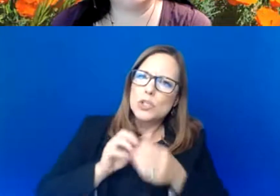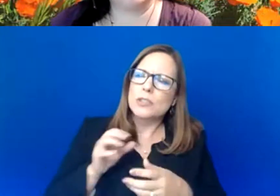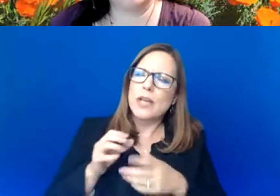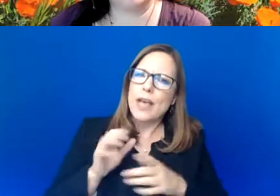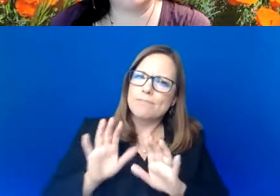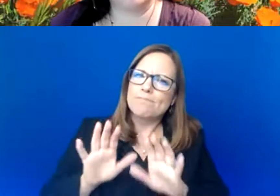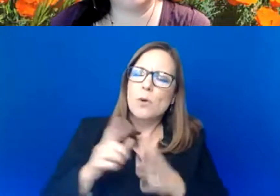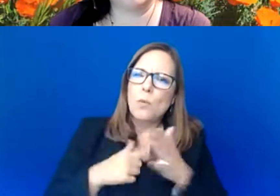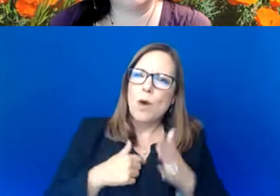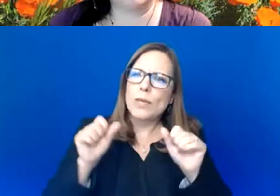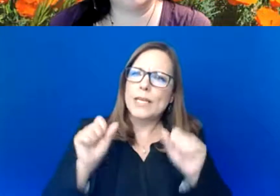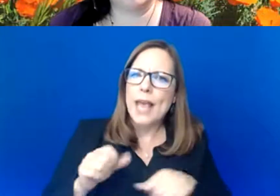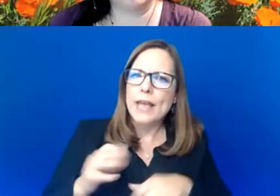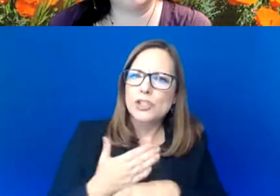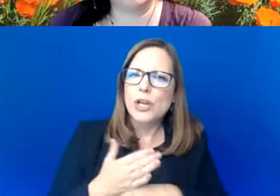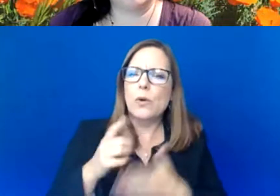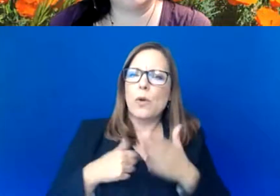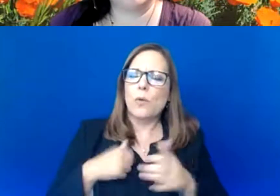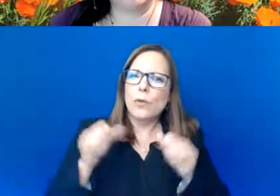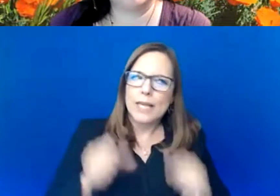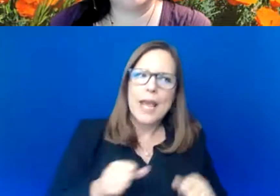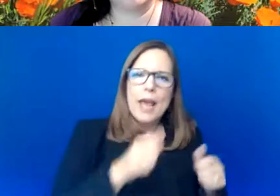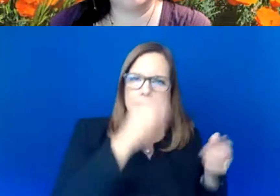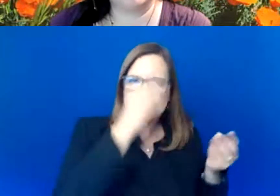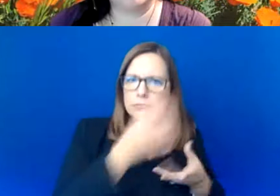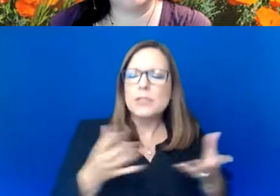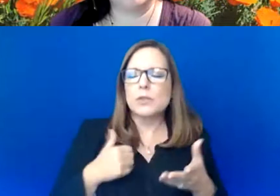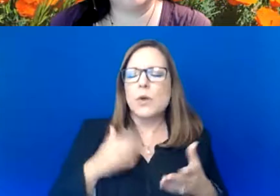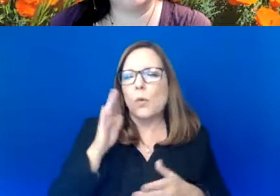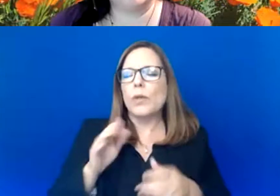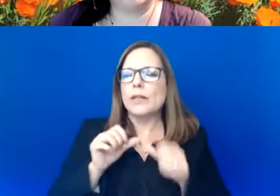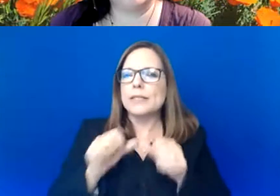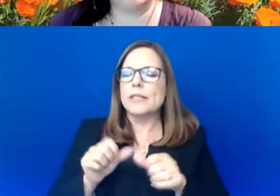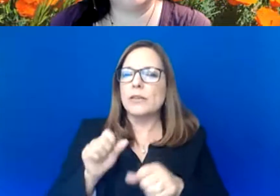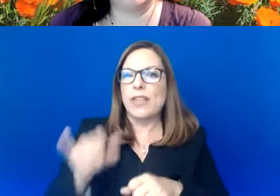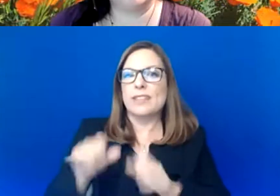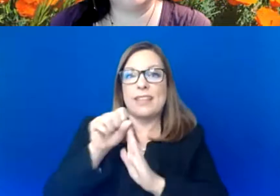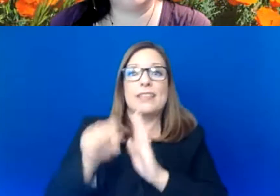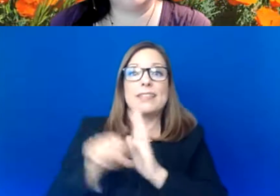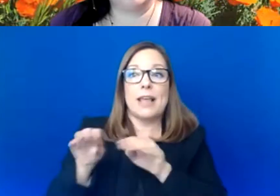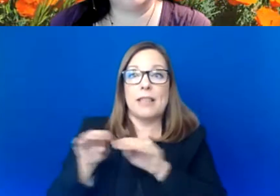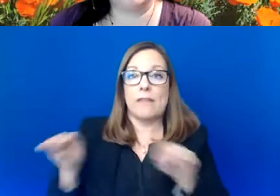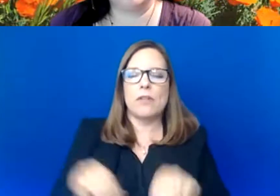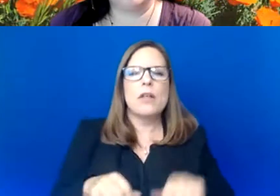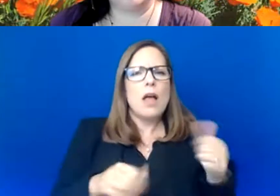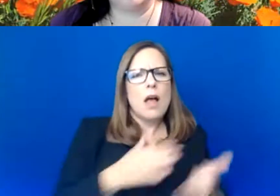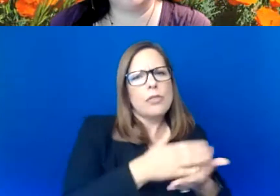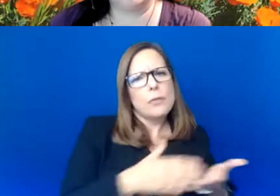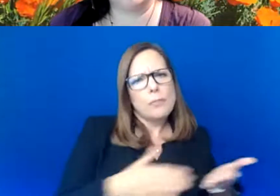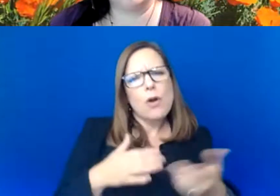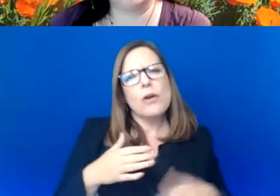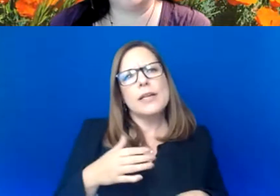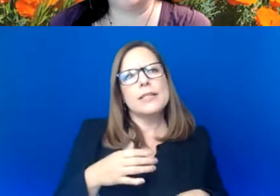the state level that we're going to continue to work on. And then the other part to it is, of course, having like open freeways or